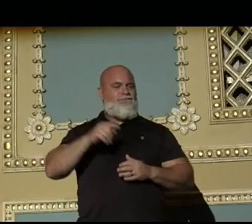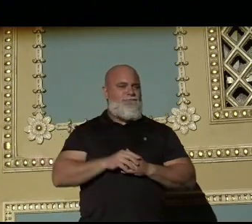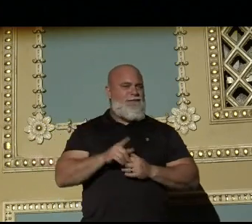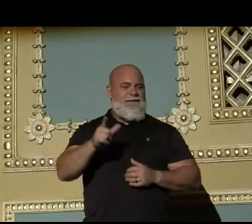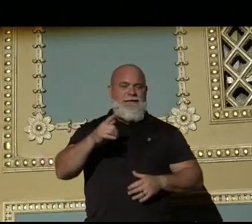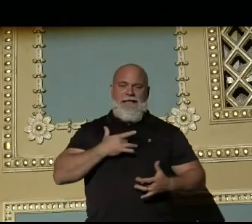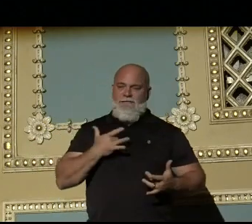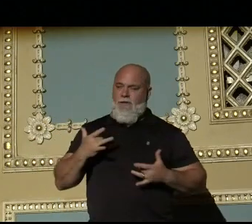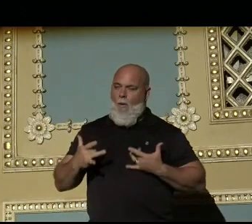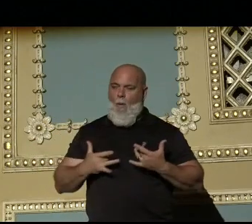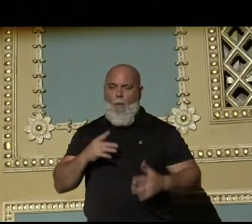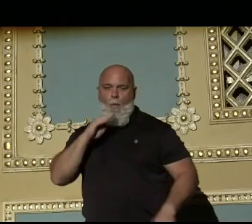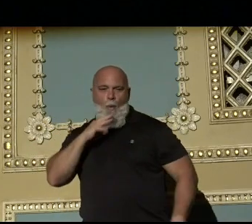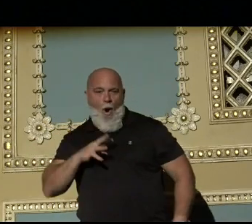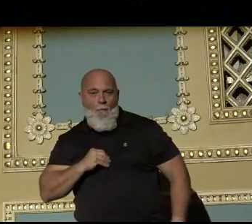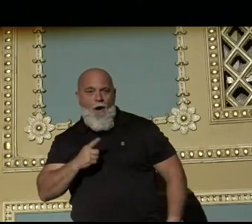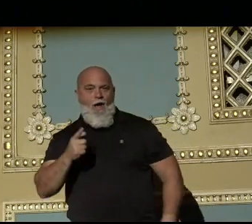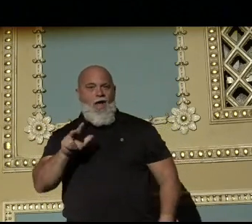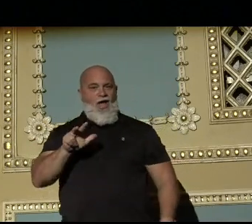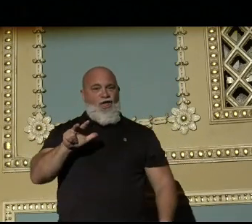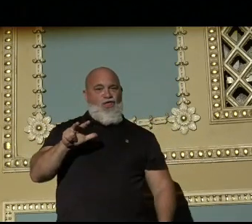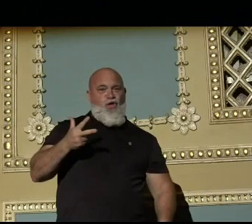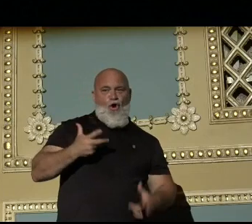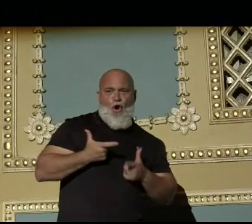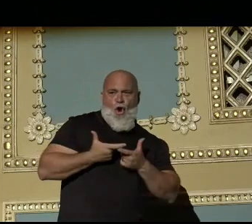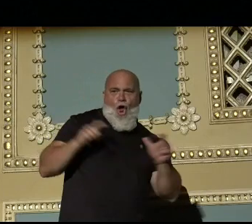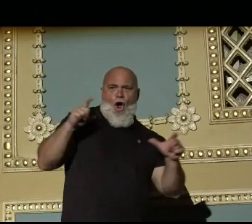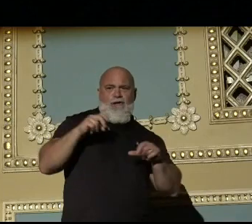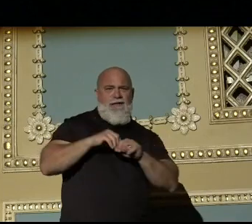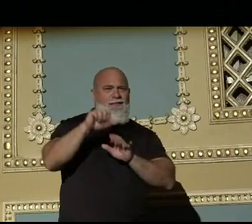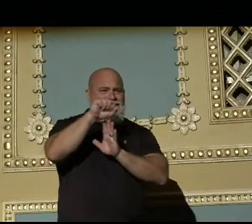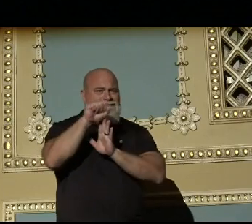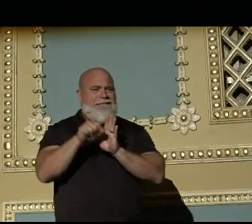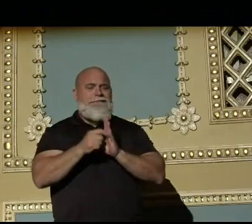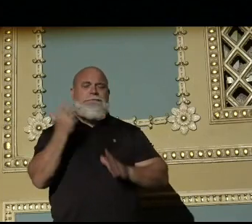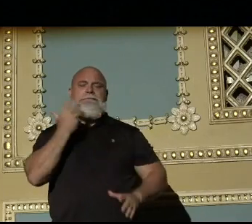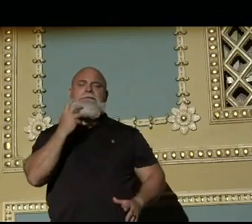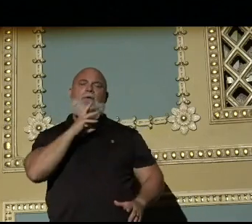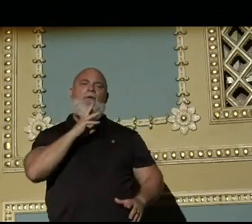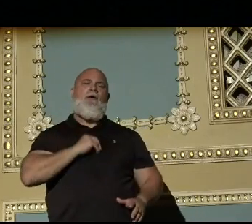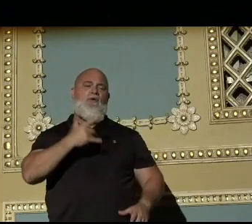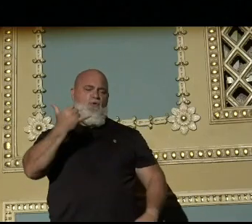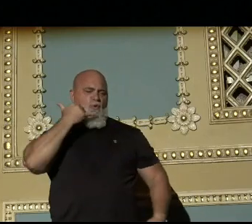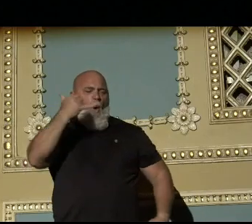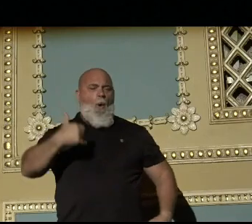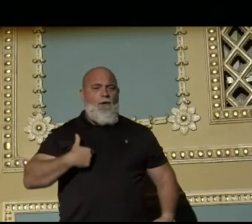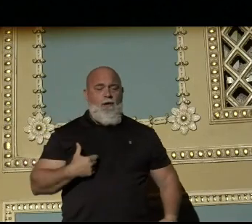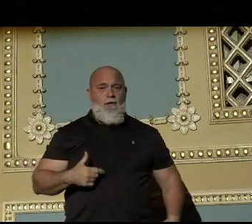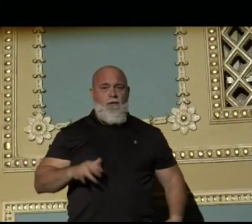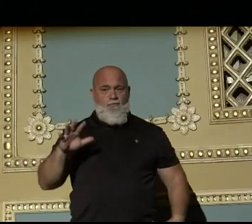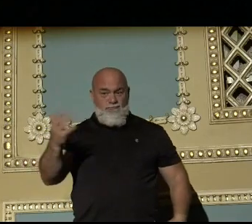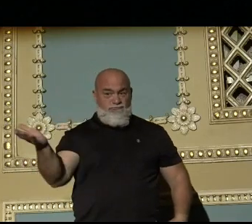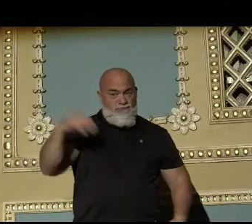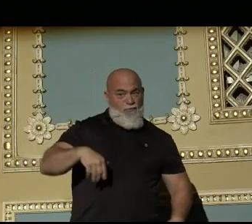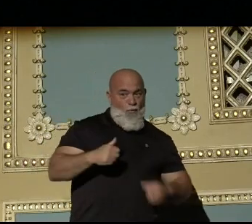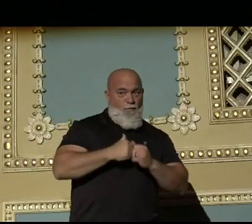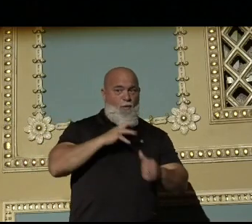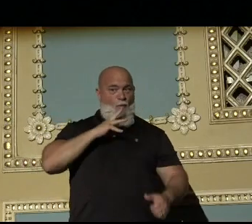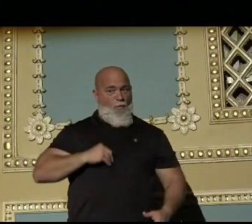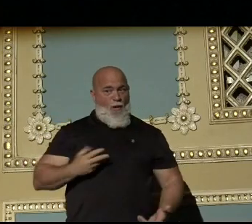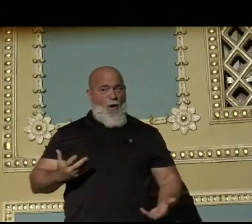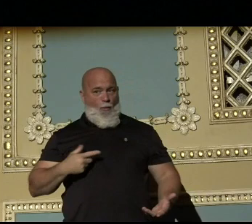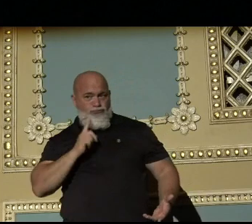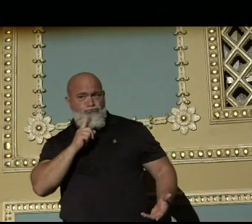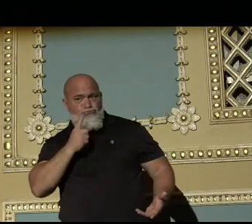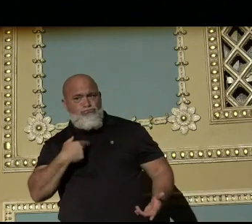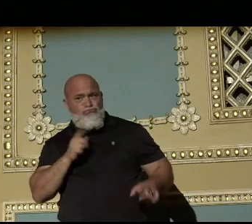excited because it was the third largest in the state. And so he called me to see if I wanted to go with him. And I was like, well, yeah, I'll go with you. I'm